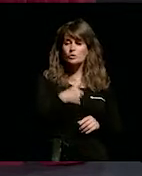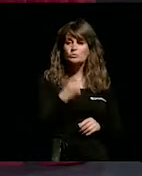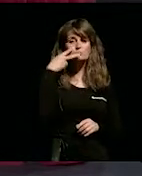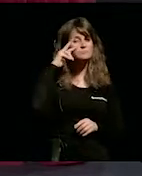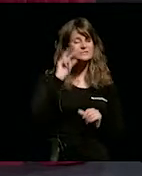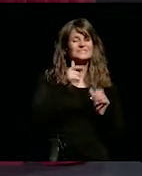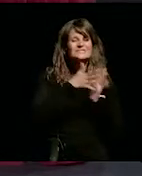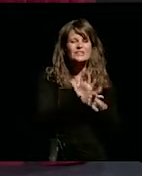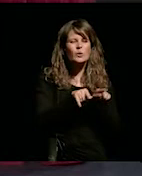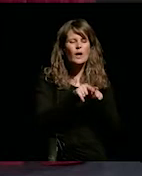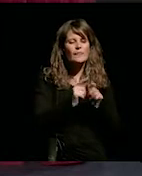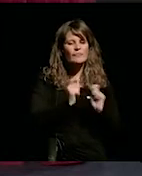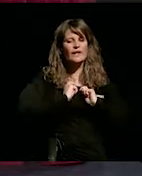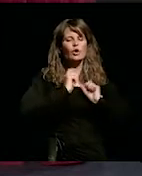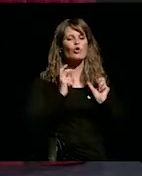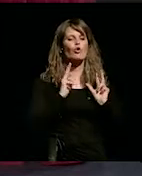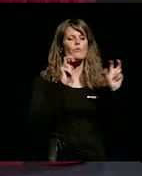solo el comienzo.